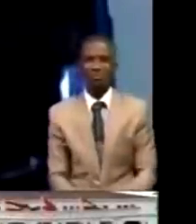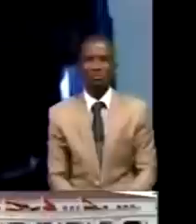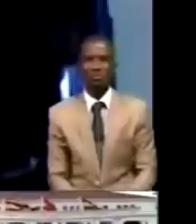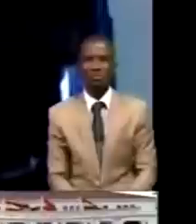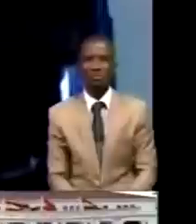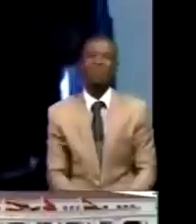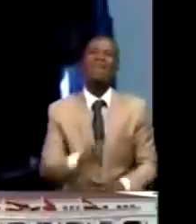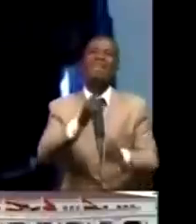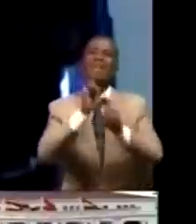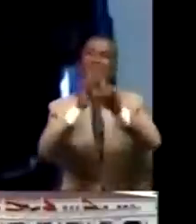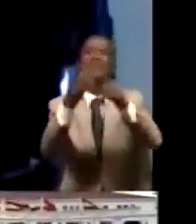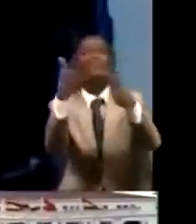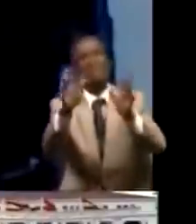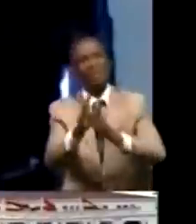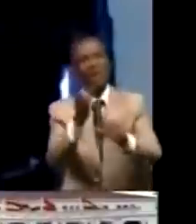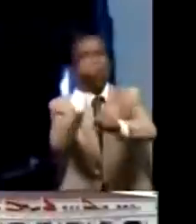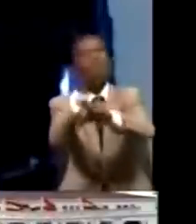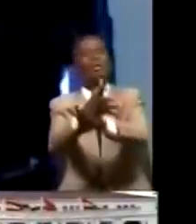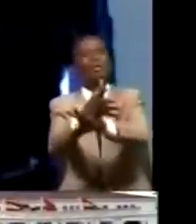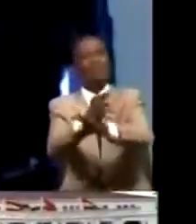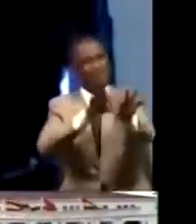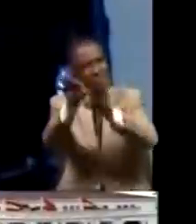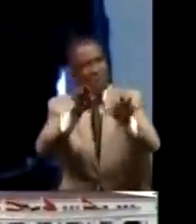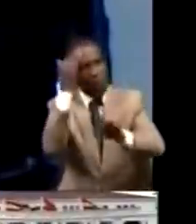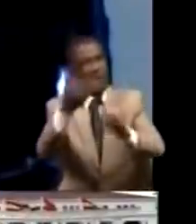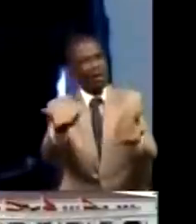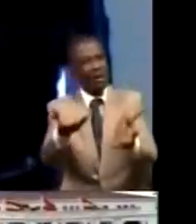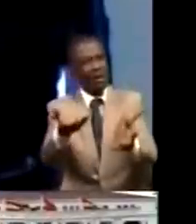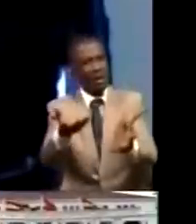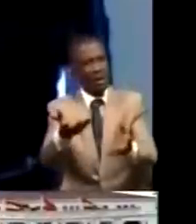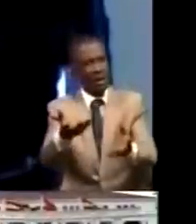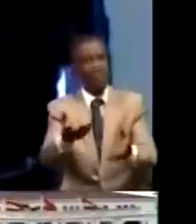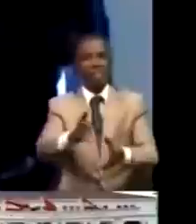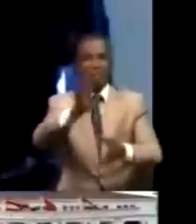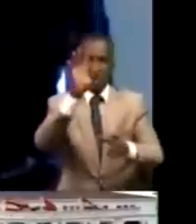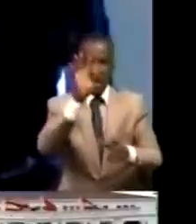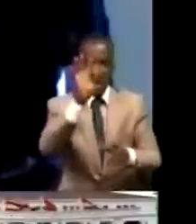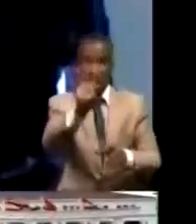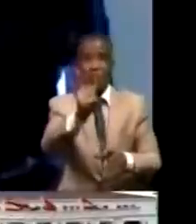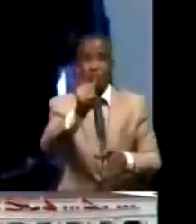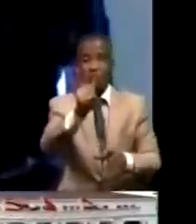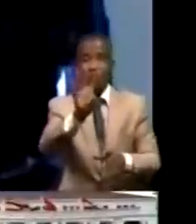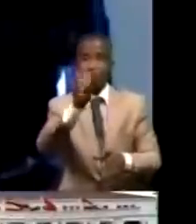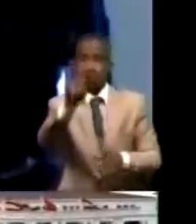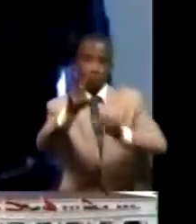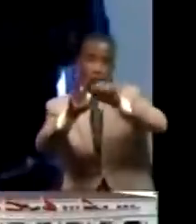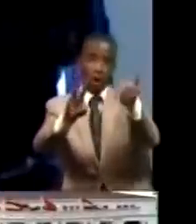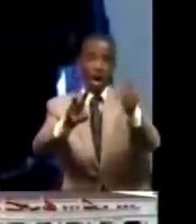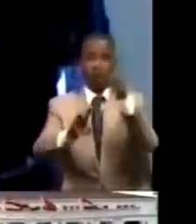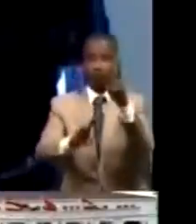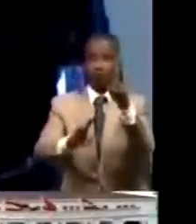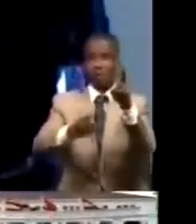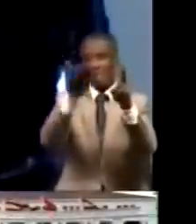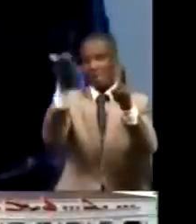And I've answered you as follows, that in as much as we had 2 opportunities to